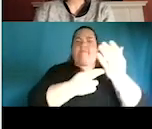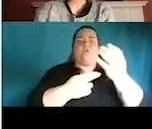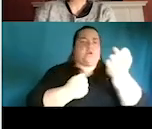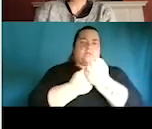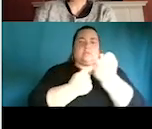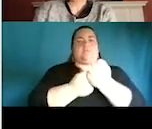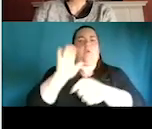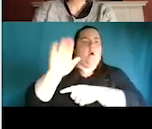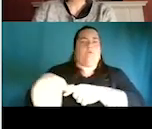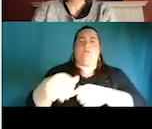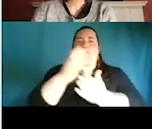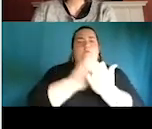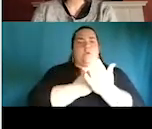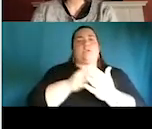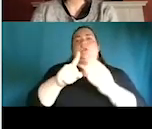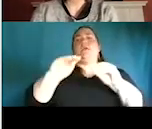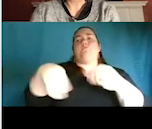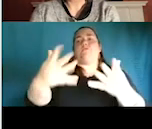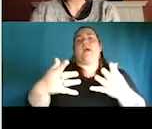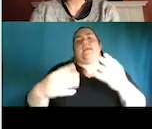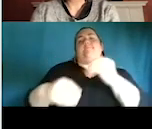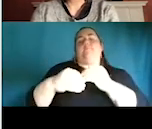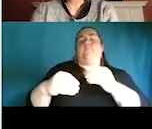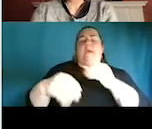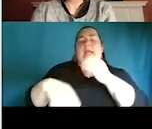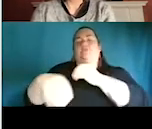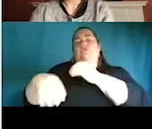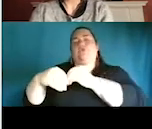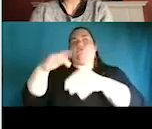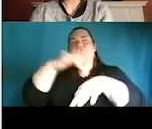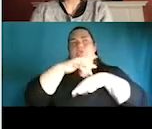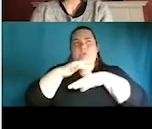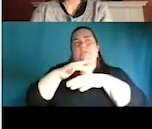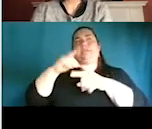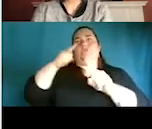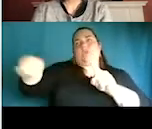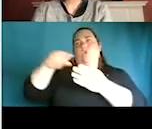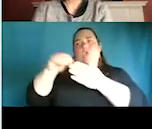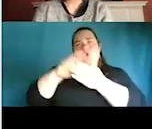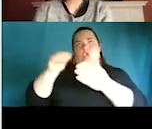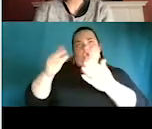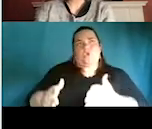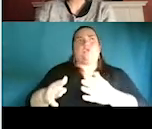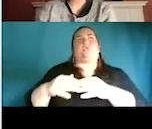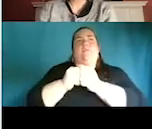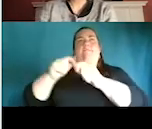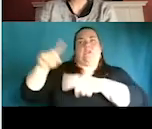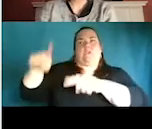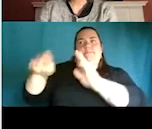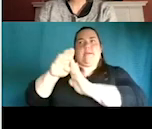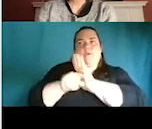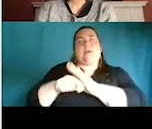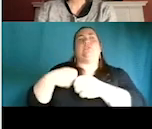provided additional resources to accommodate learners with different backgrounds. She actively sought ways to ensure that all students had an equal